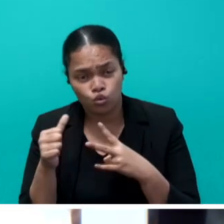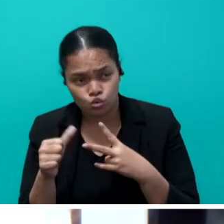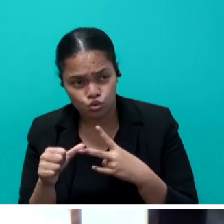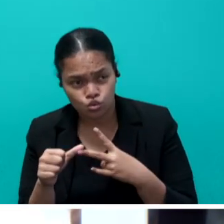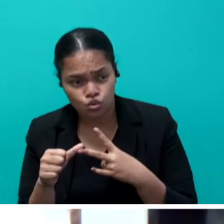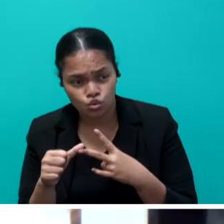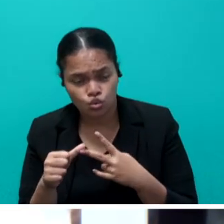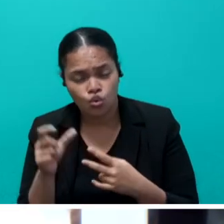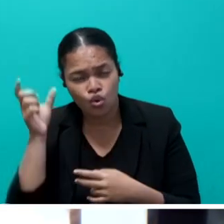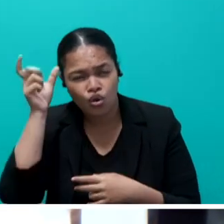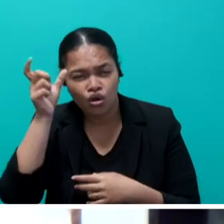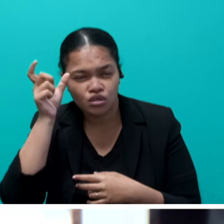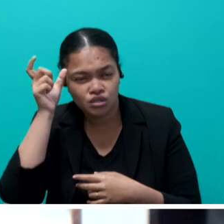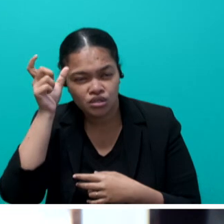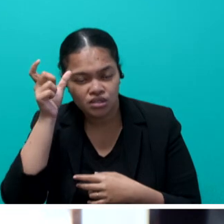were concerned about